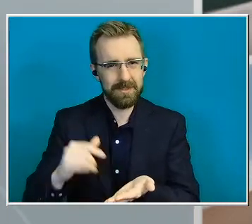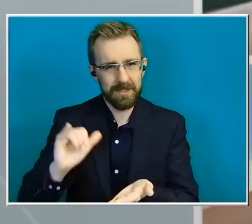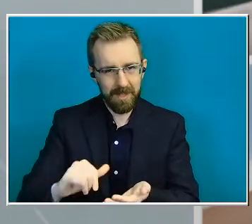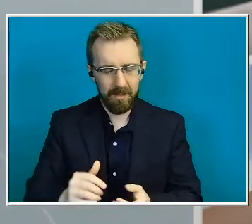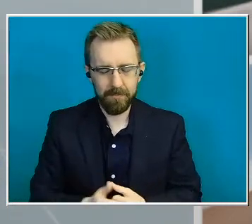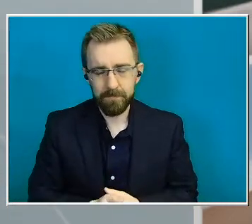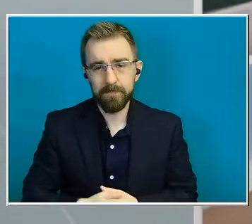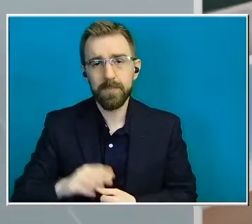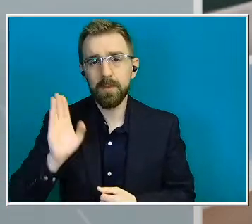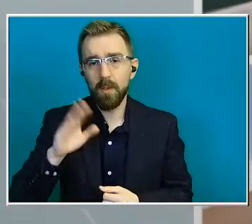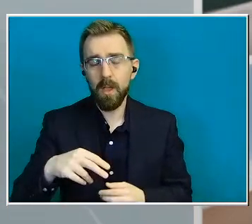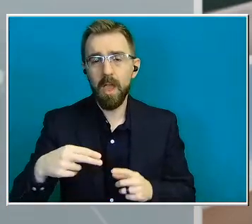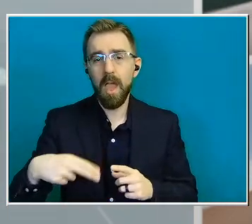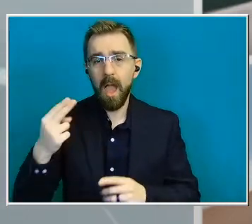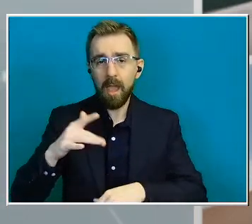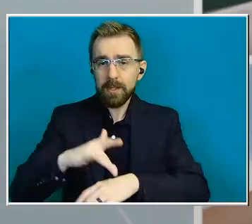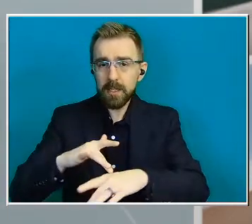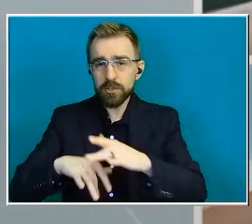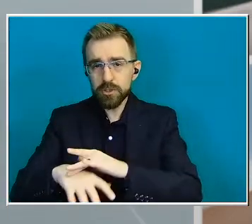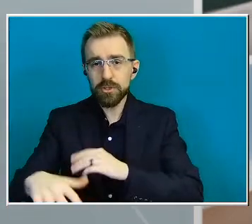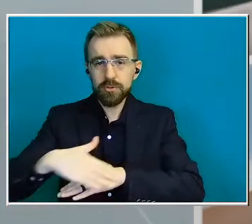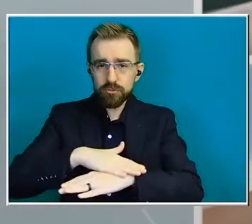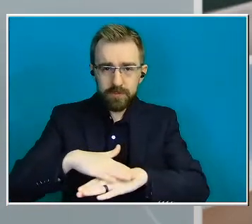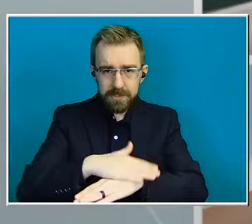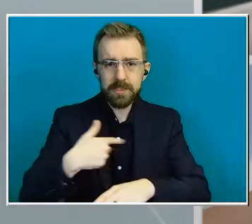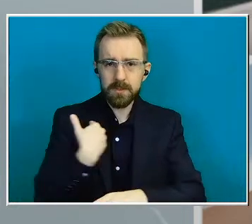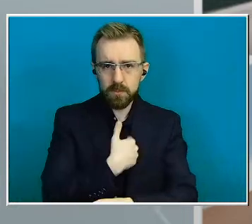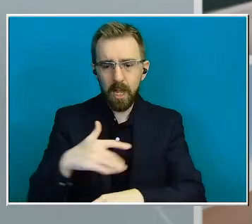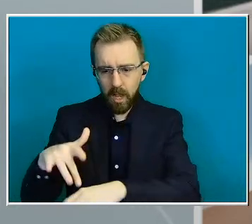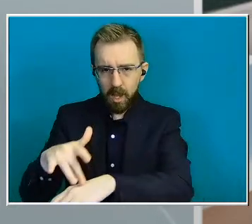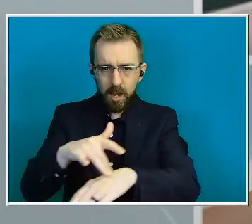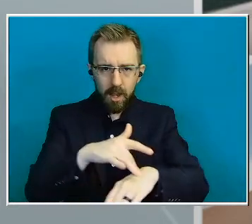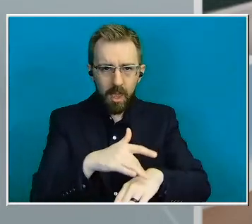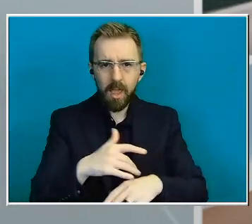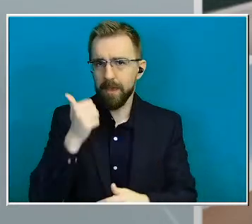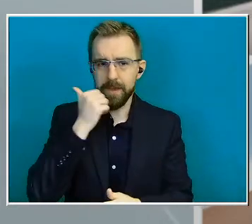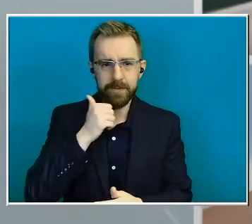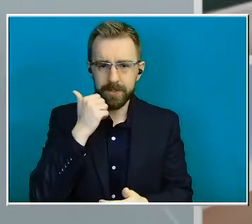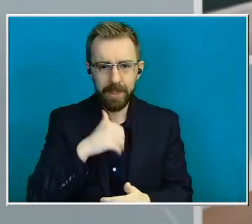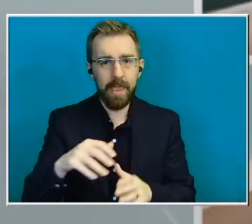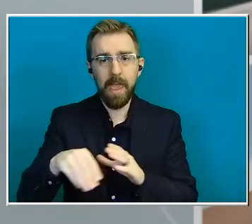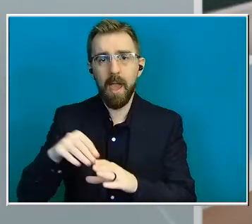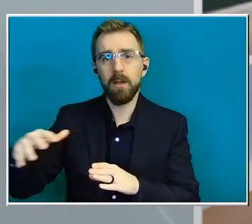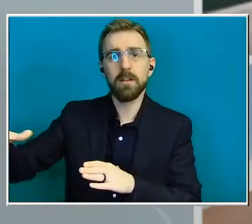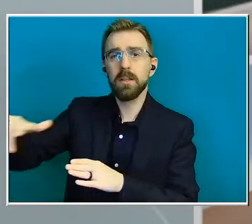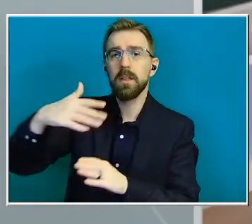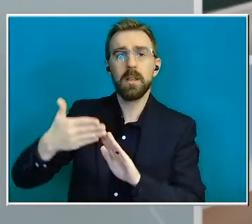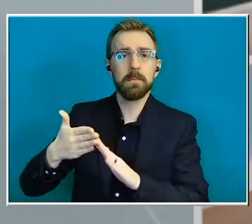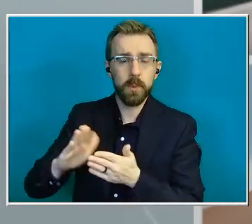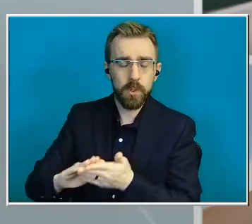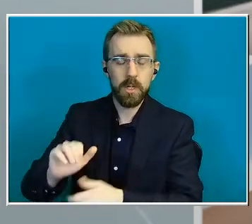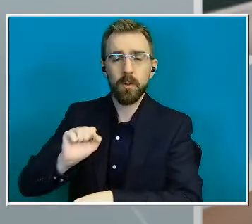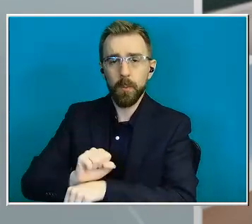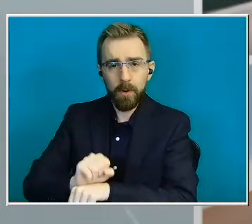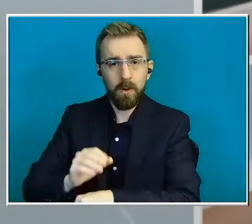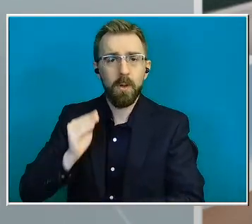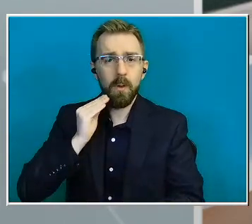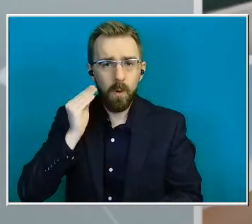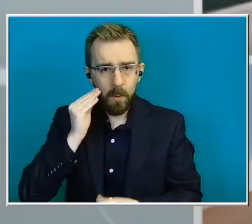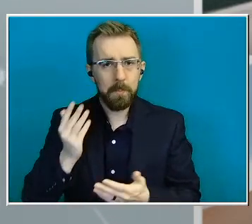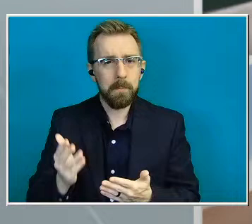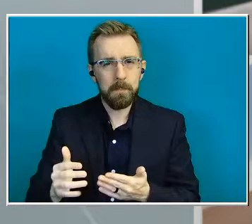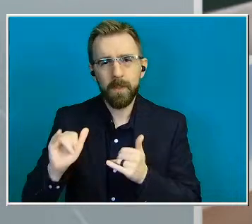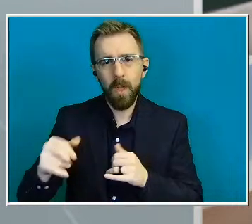high-touch surfaces that we are coming into contact with every day out in the community, in our work, in our home, those high-touch